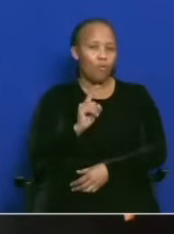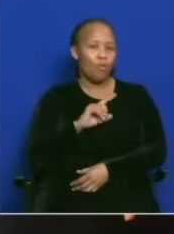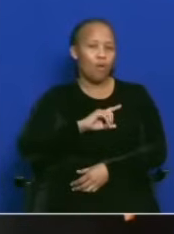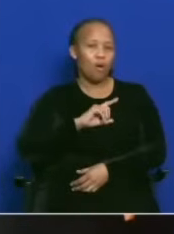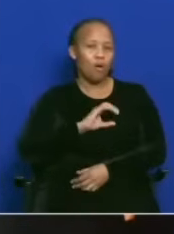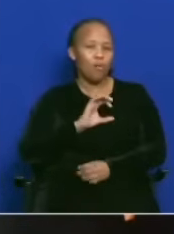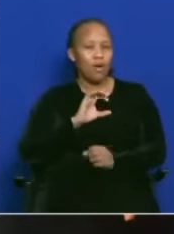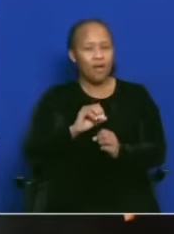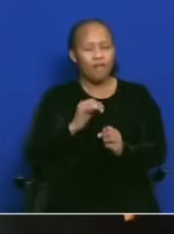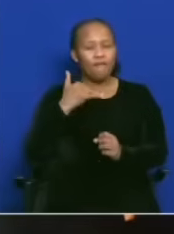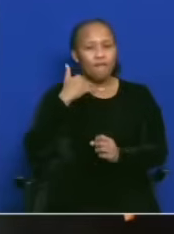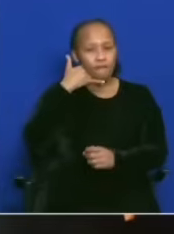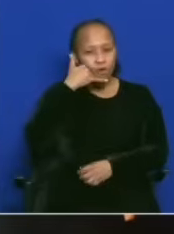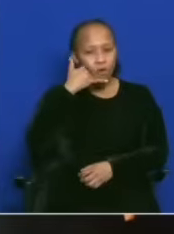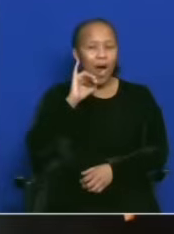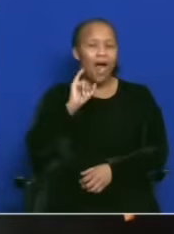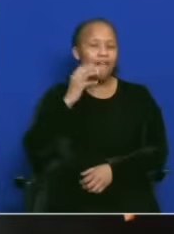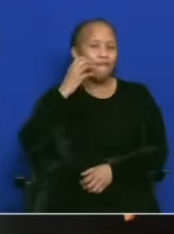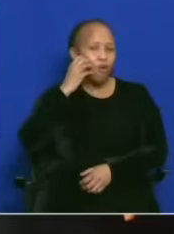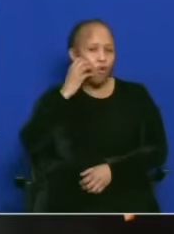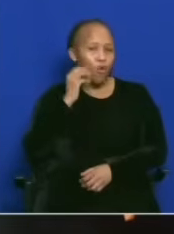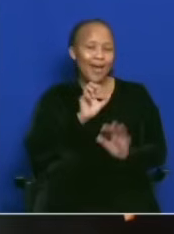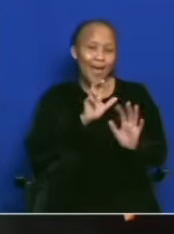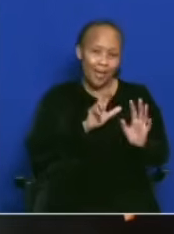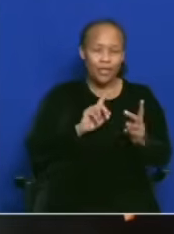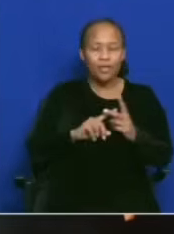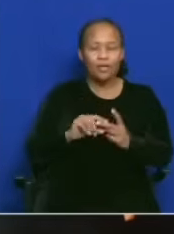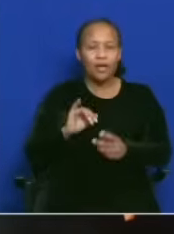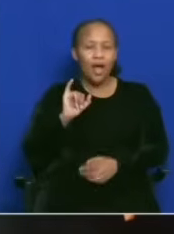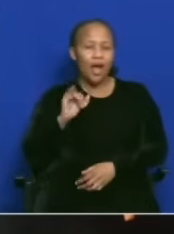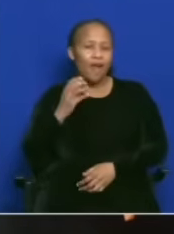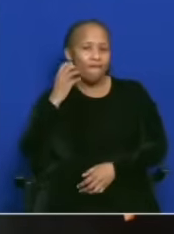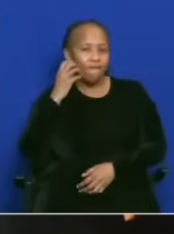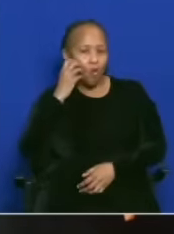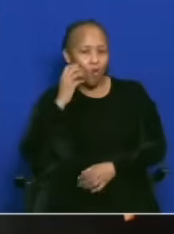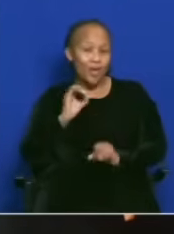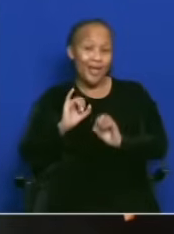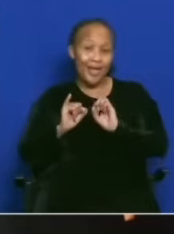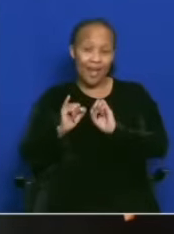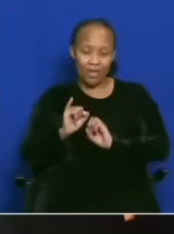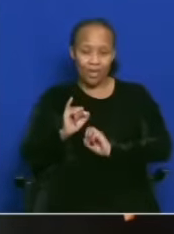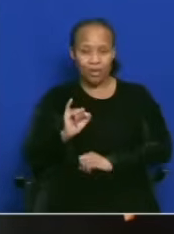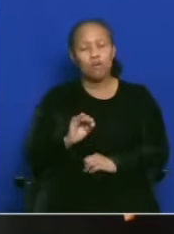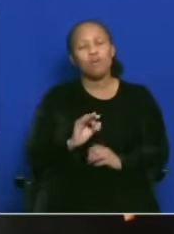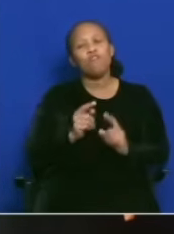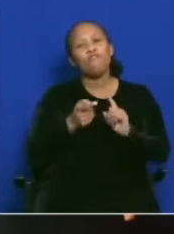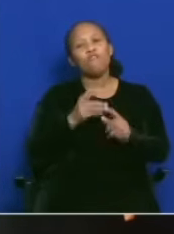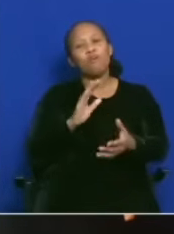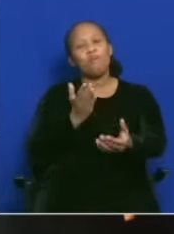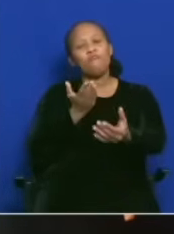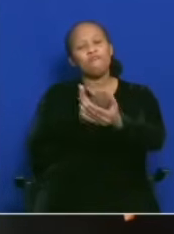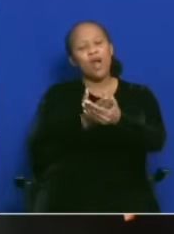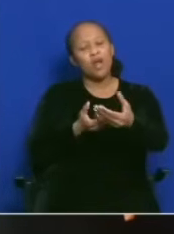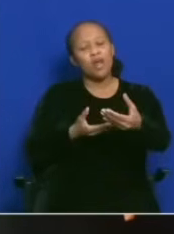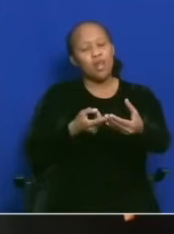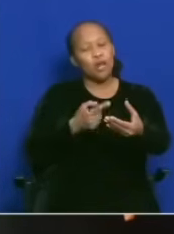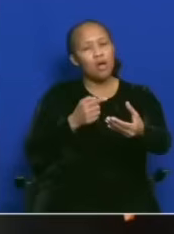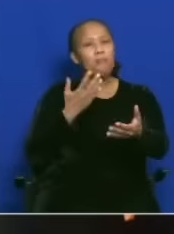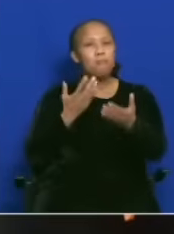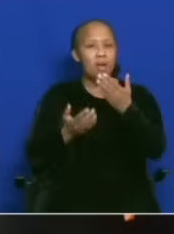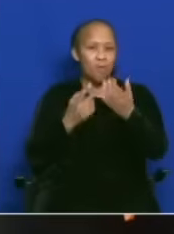8 and the iPhone 11. You might have noticed in your bundle that some pages are in a different